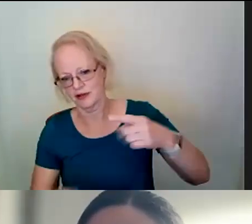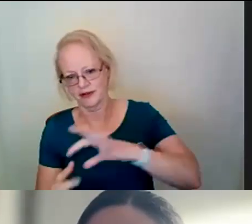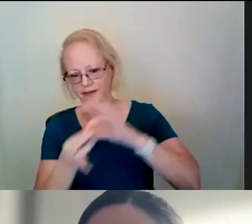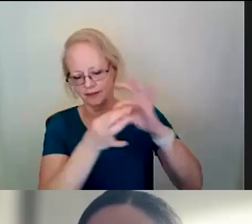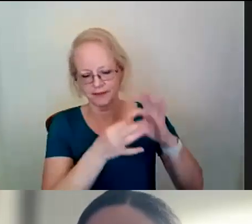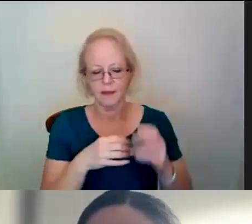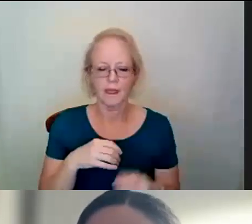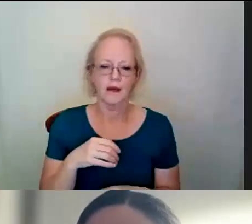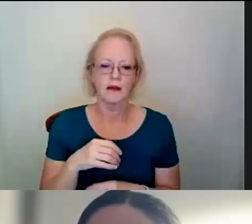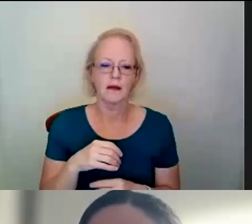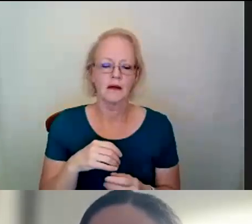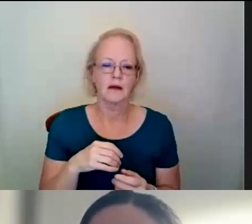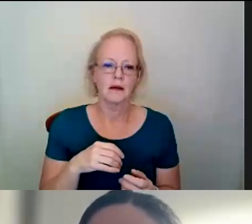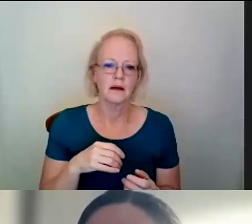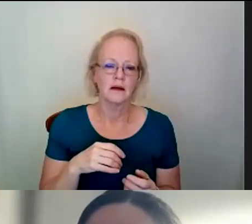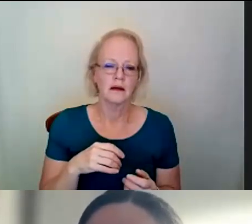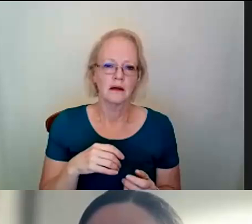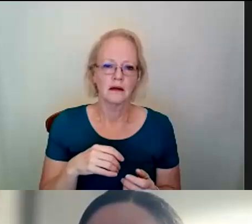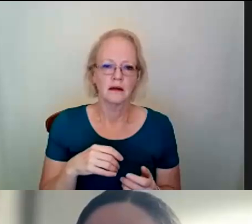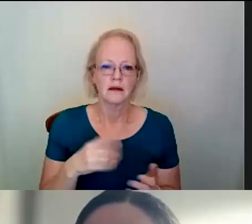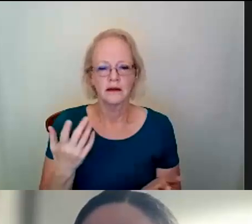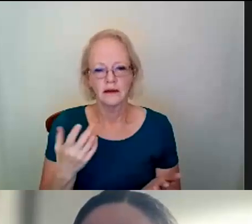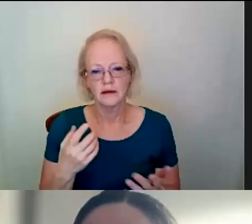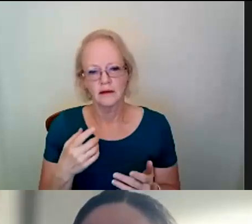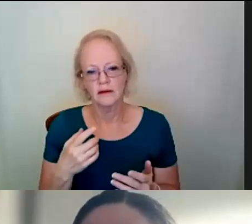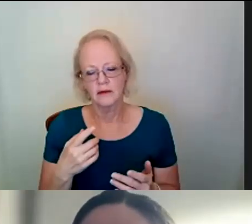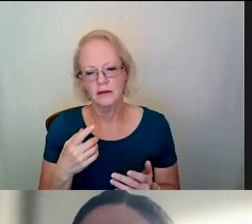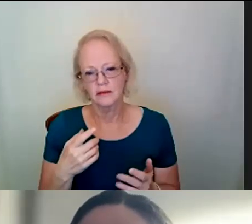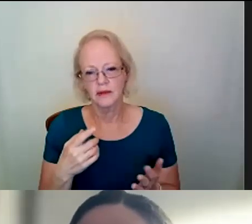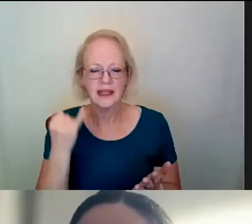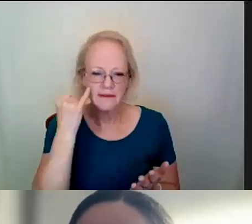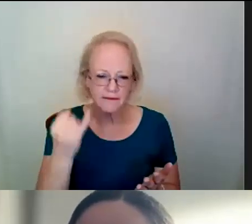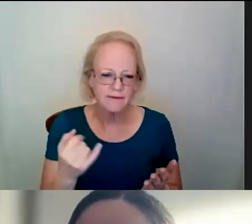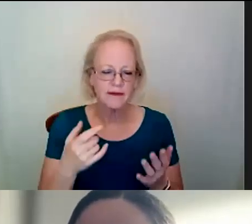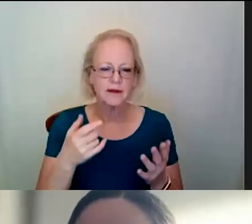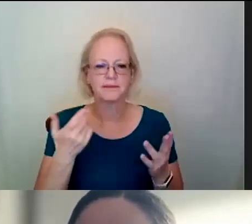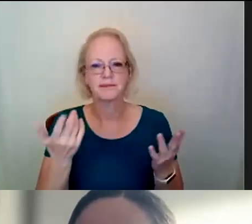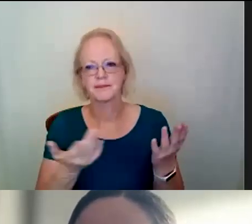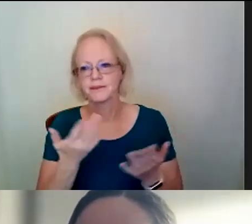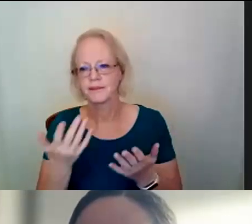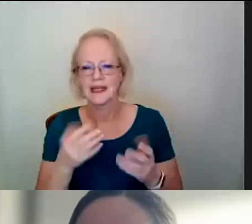the academic and policy